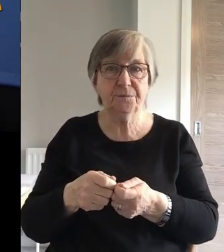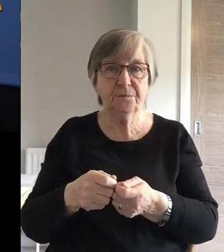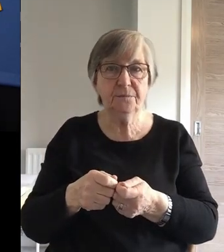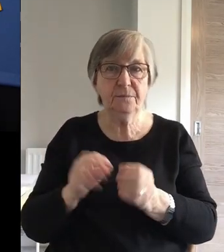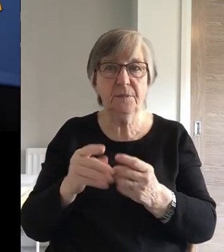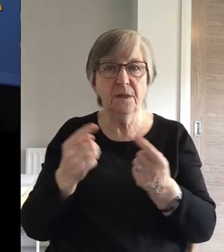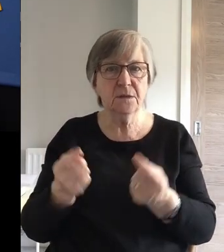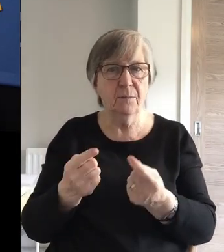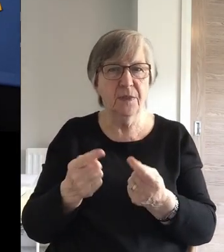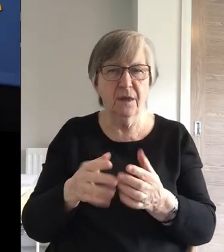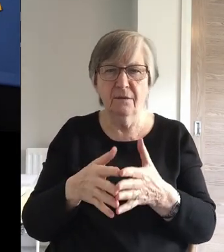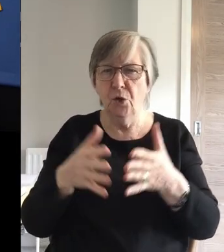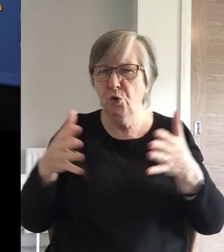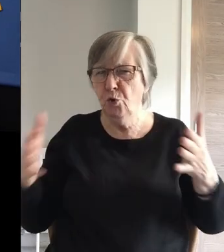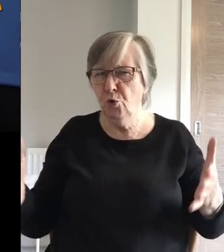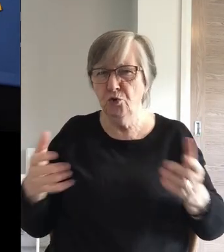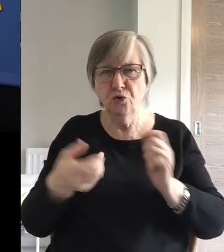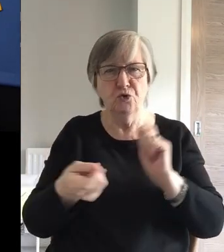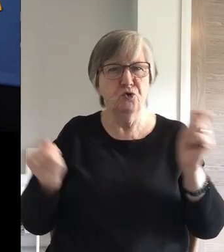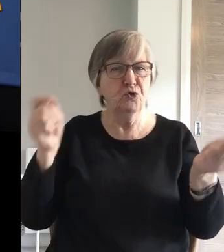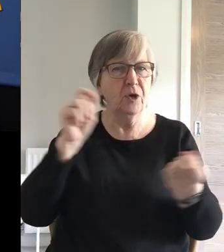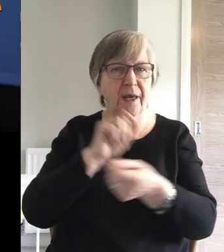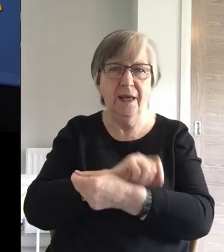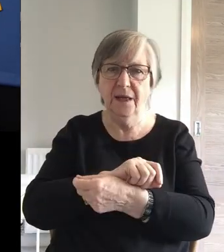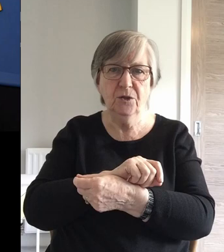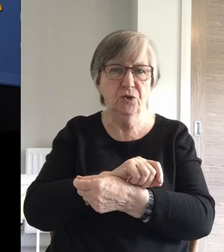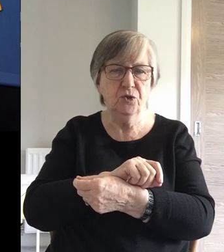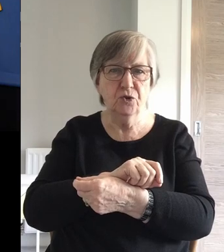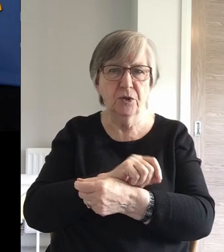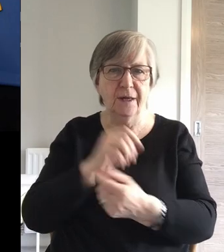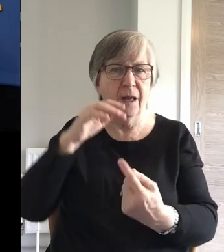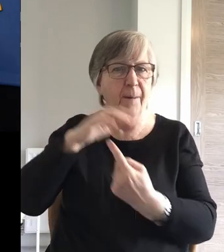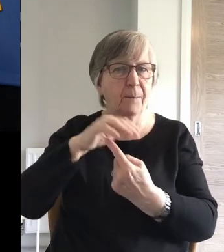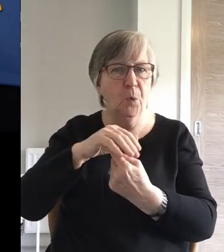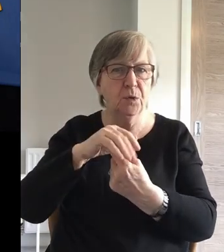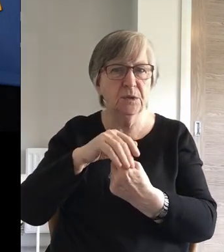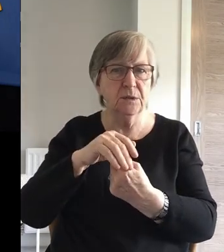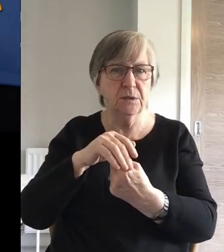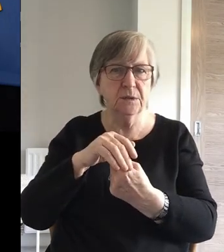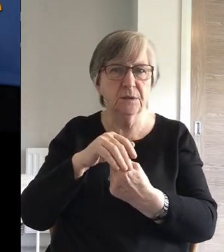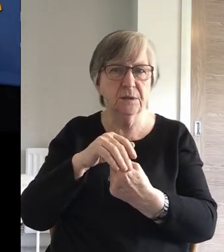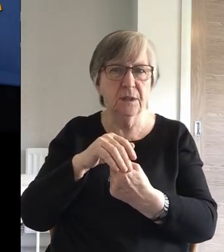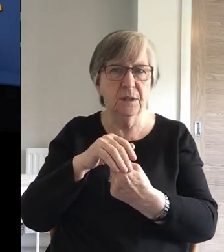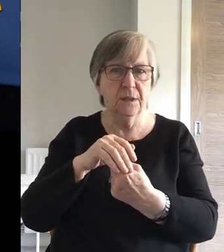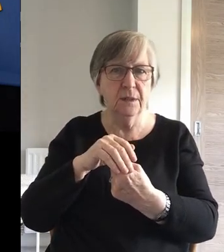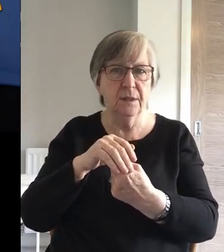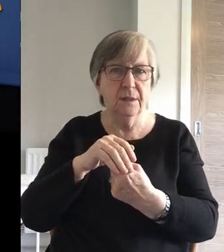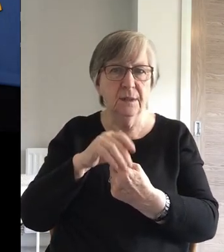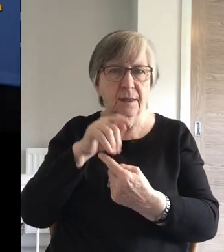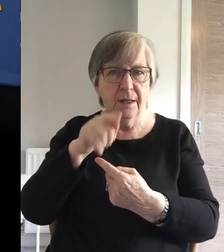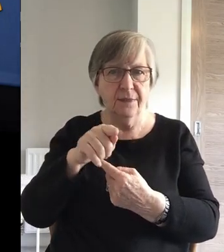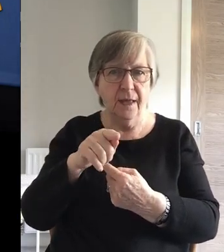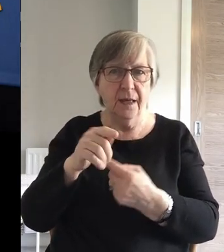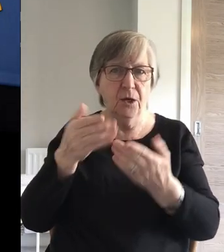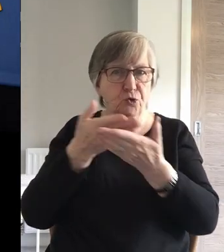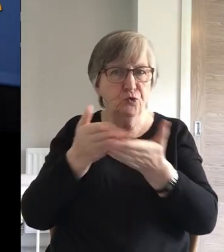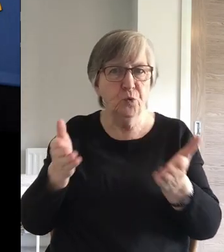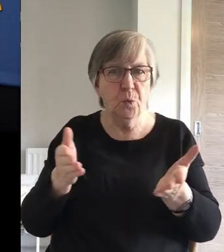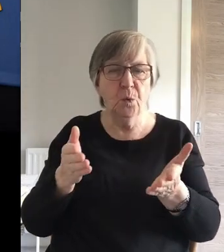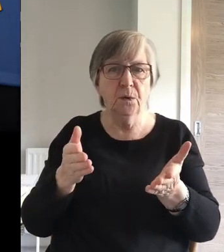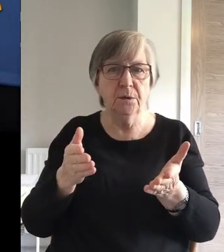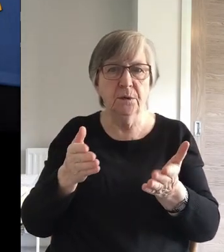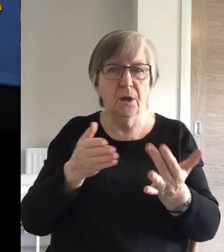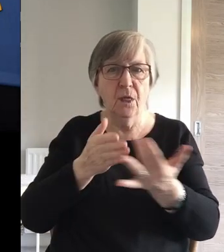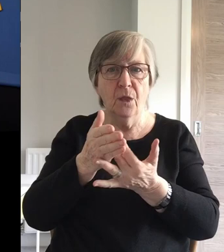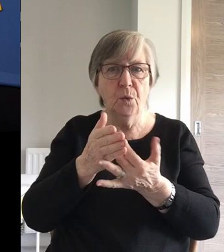of the huge transformation, of the significance of it all, is highlighted by